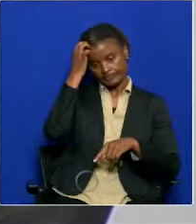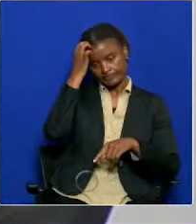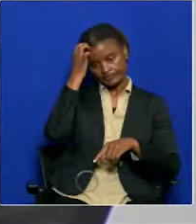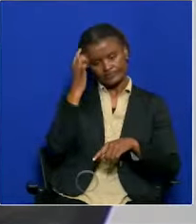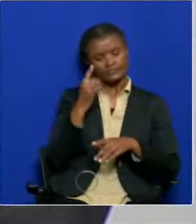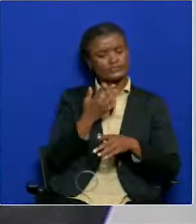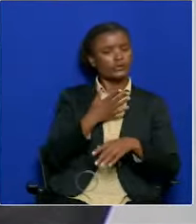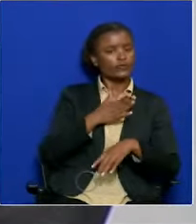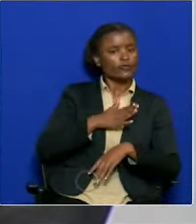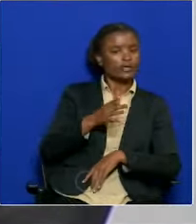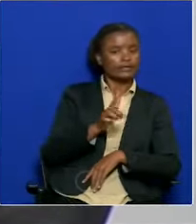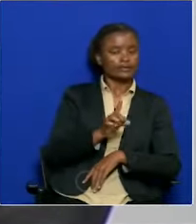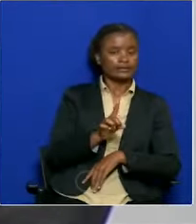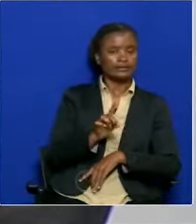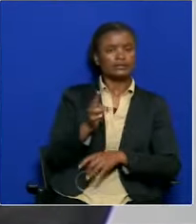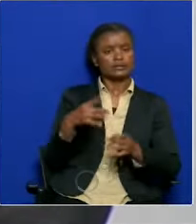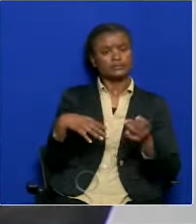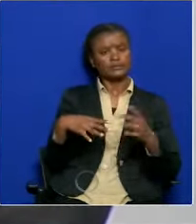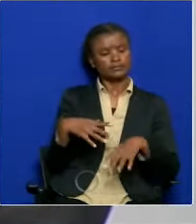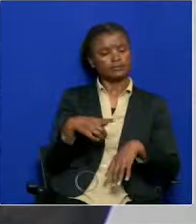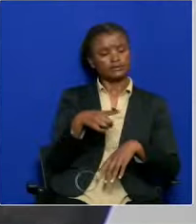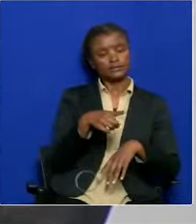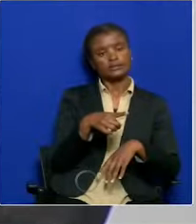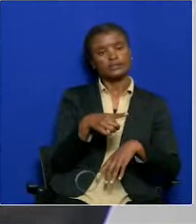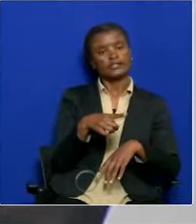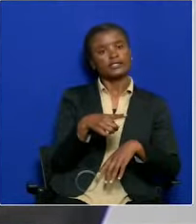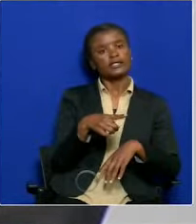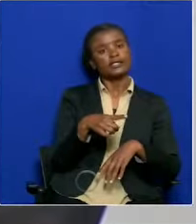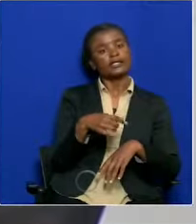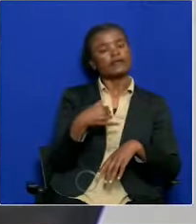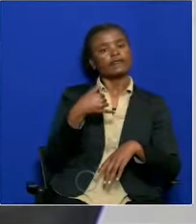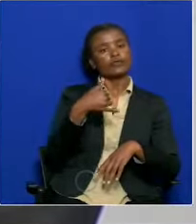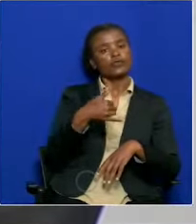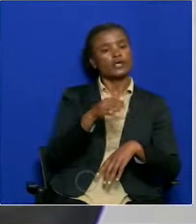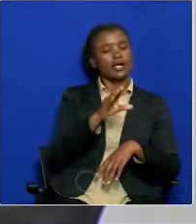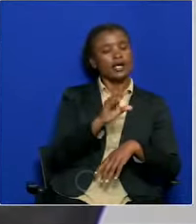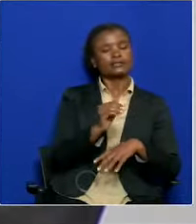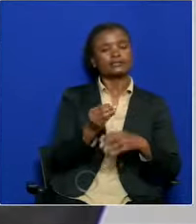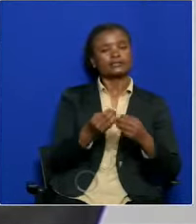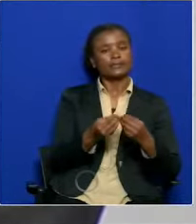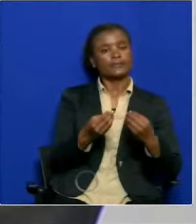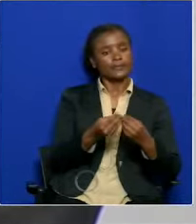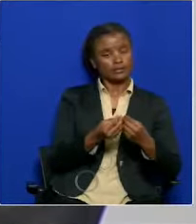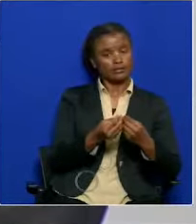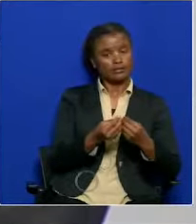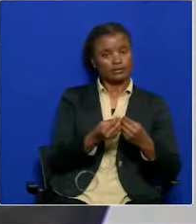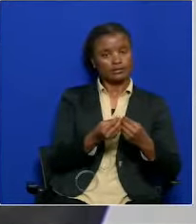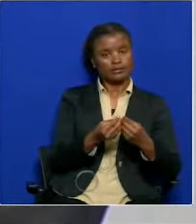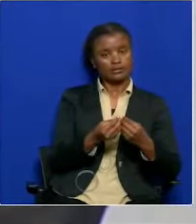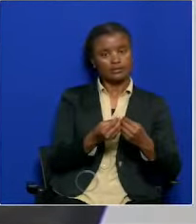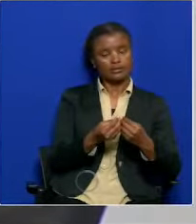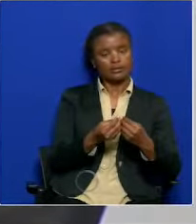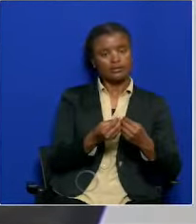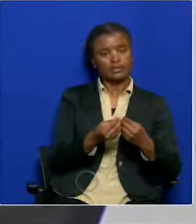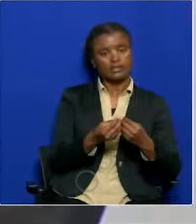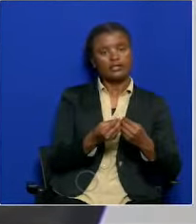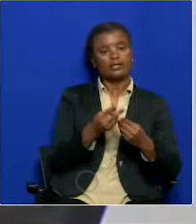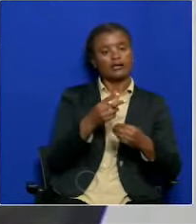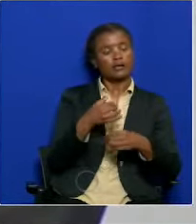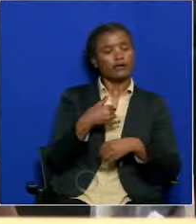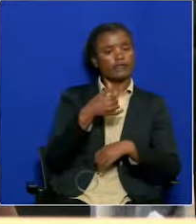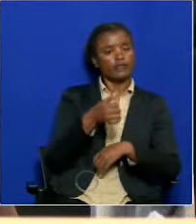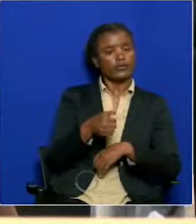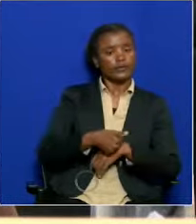he'll phone you, asking something, you go and inquire, and phone back.